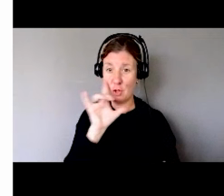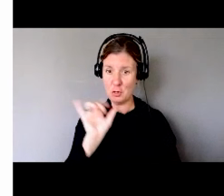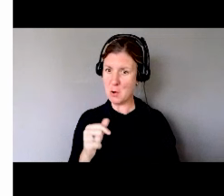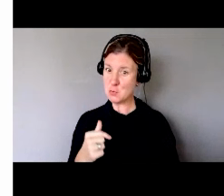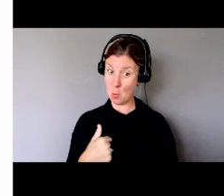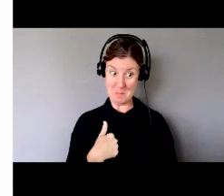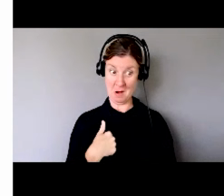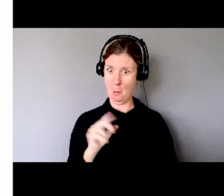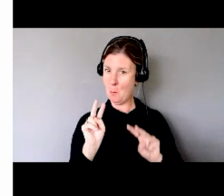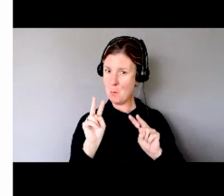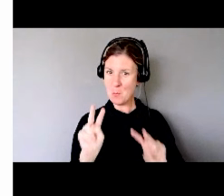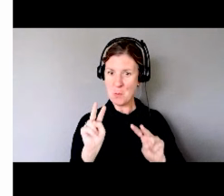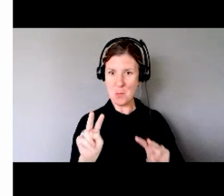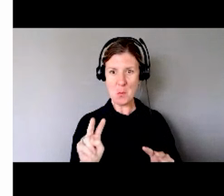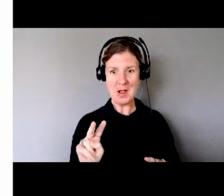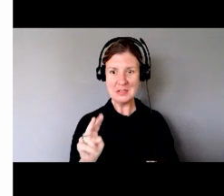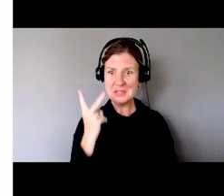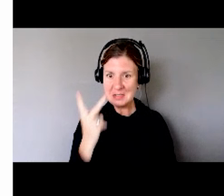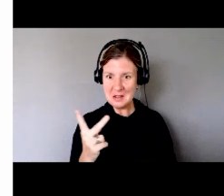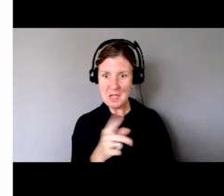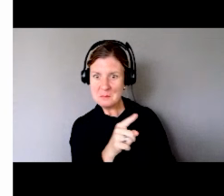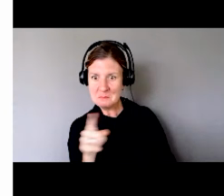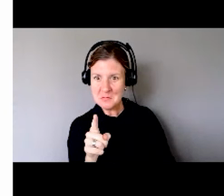what our artist comes up with.